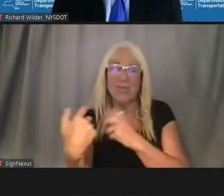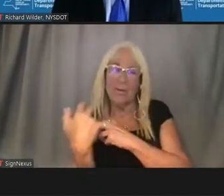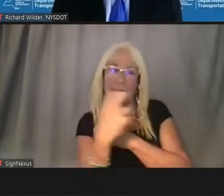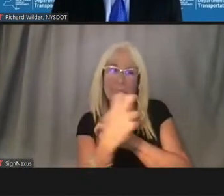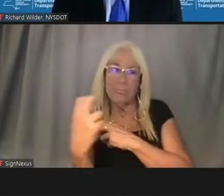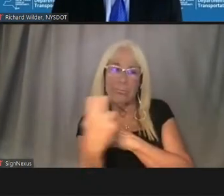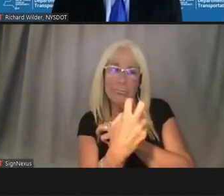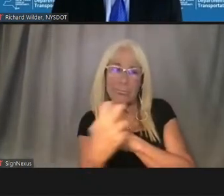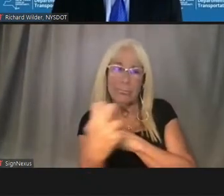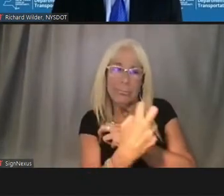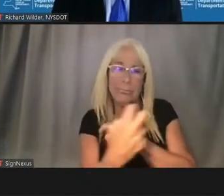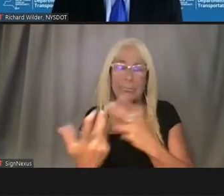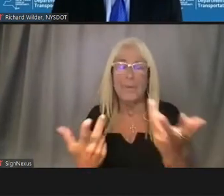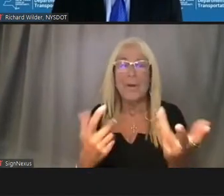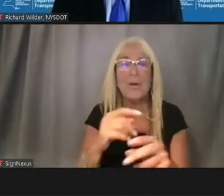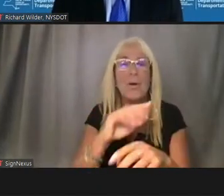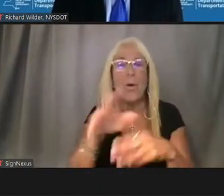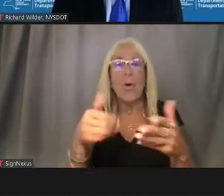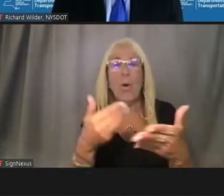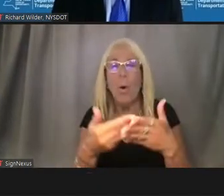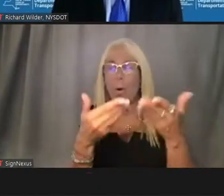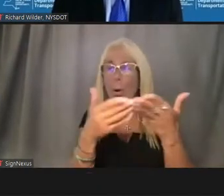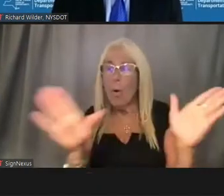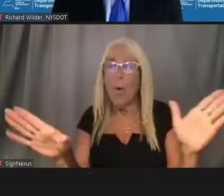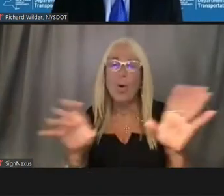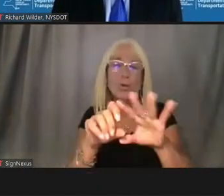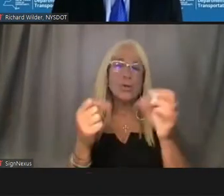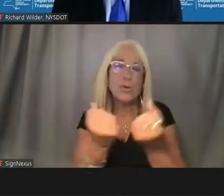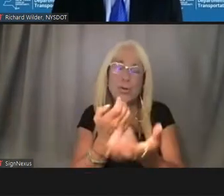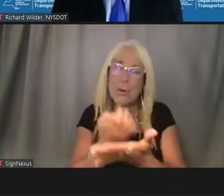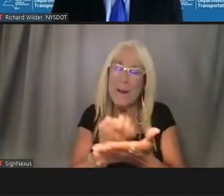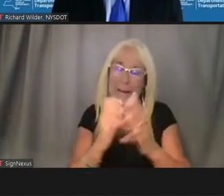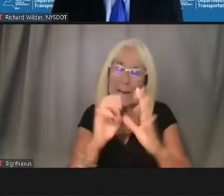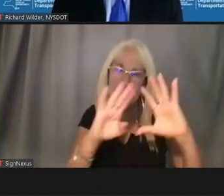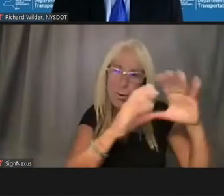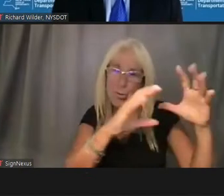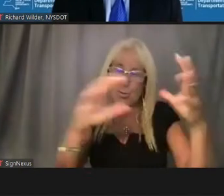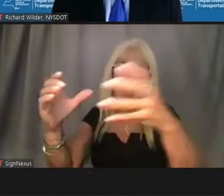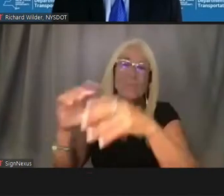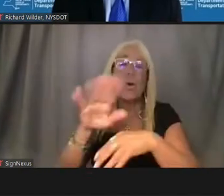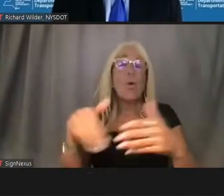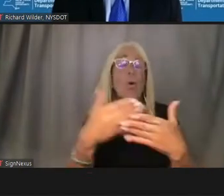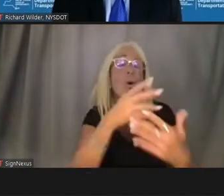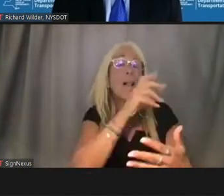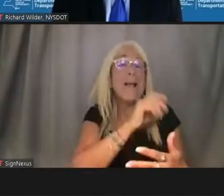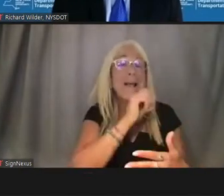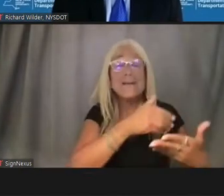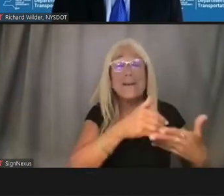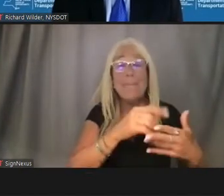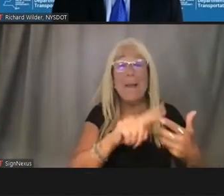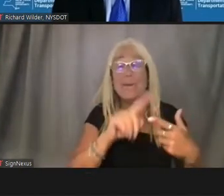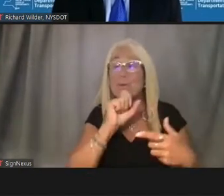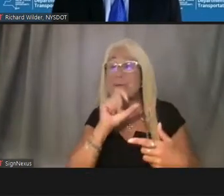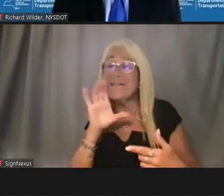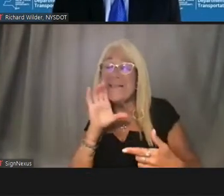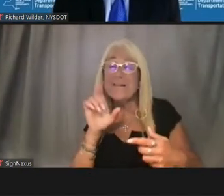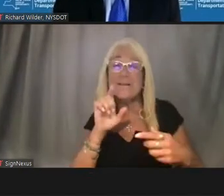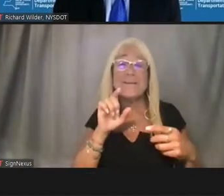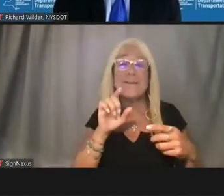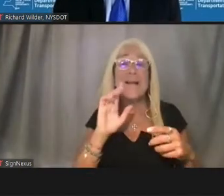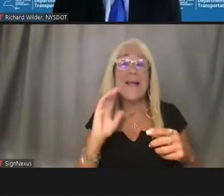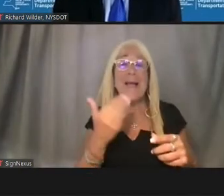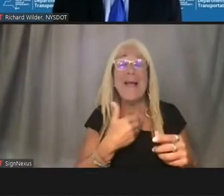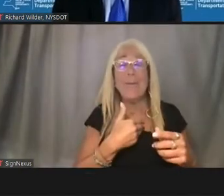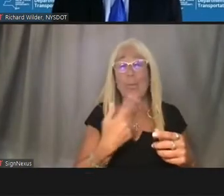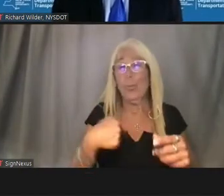socioeconomic classes all Races and all religions it included all ages from babies to seniors and because our Fleet